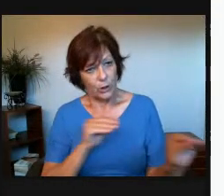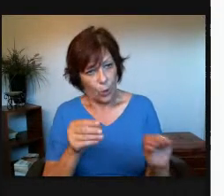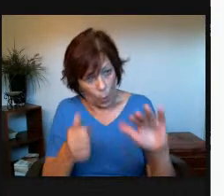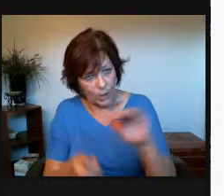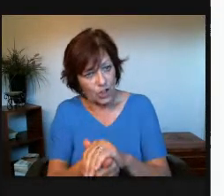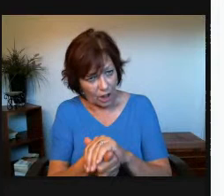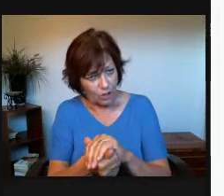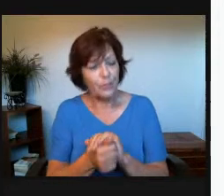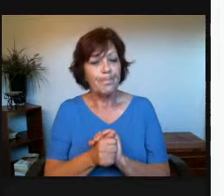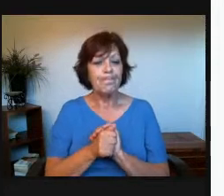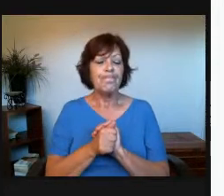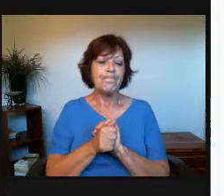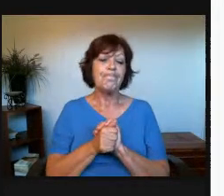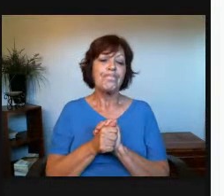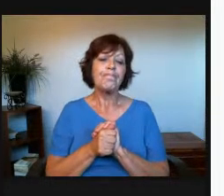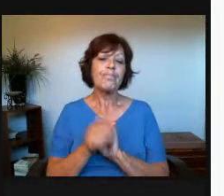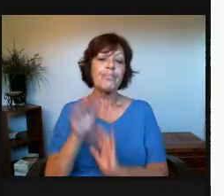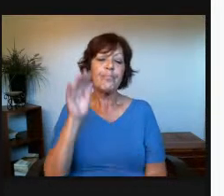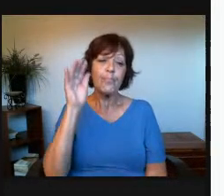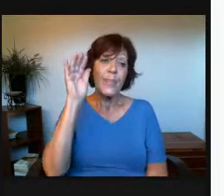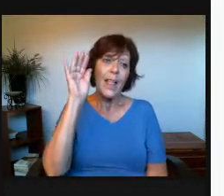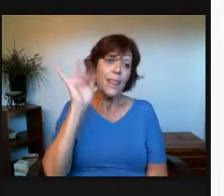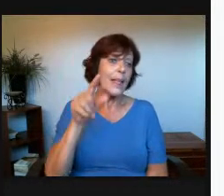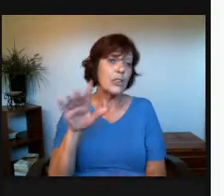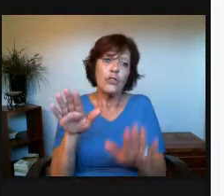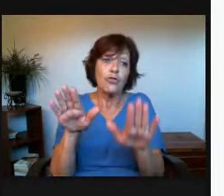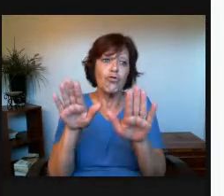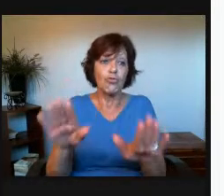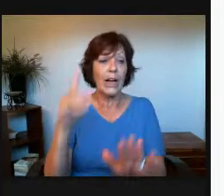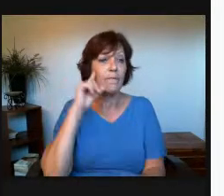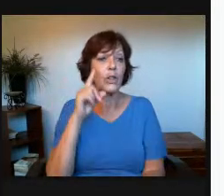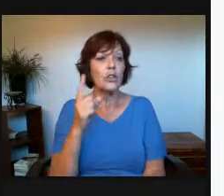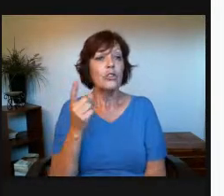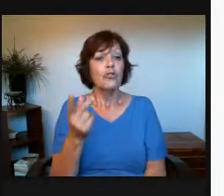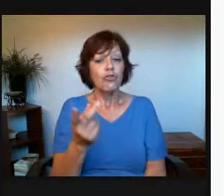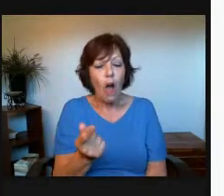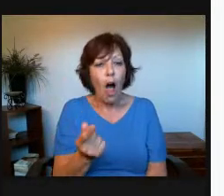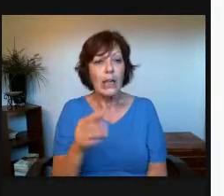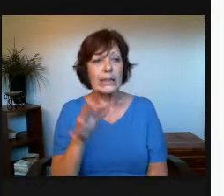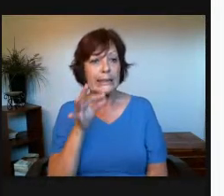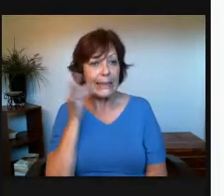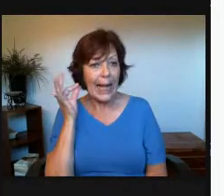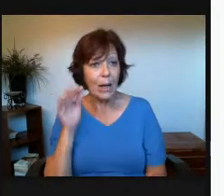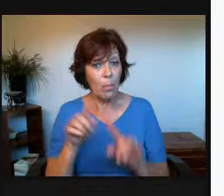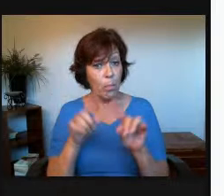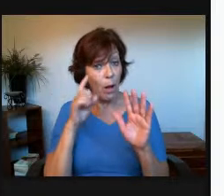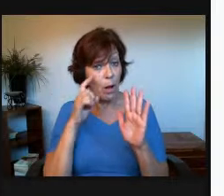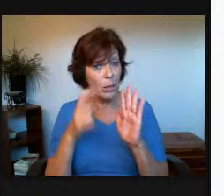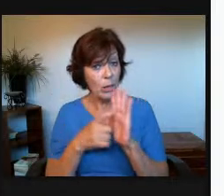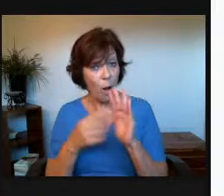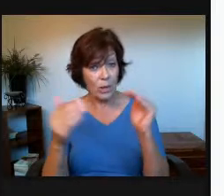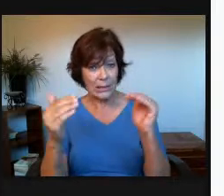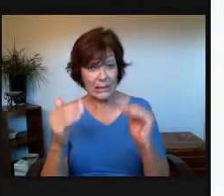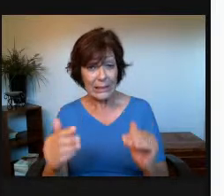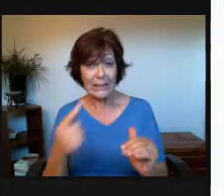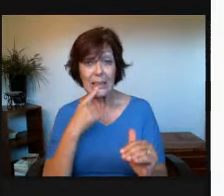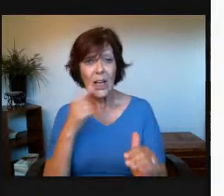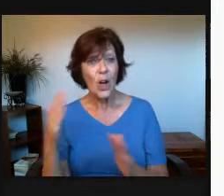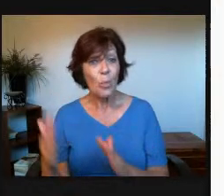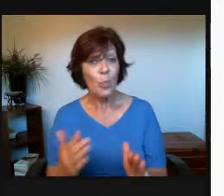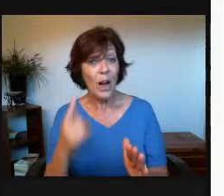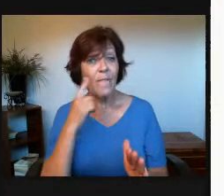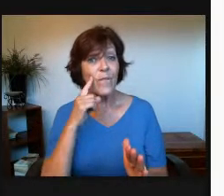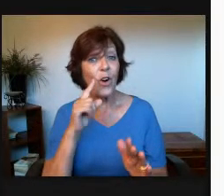happen. So that's great for dogs and cats. But you'll notice that the second bullet down says to prepare for